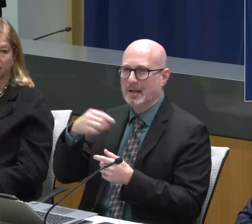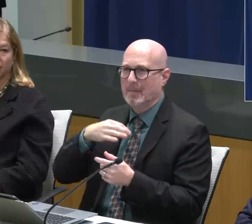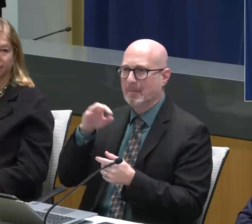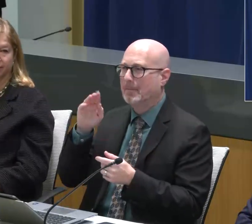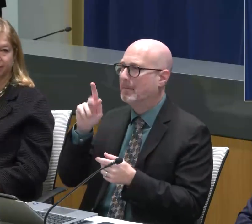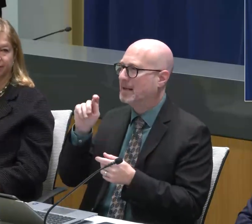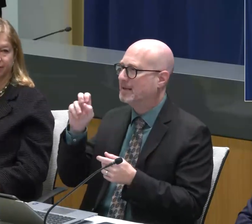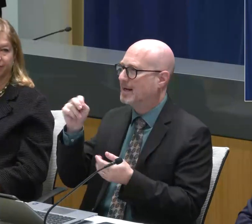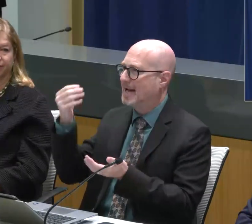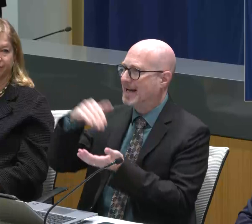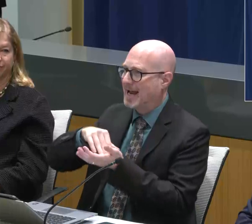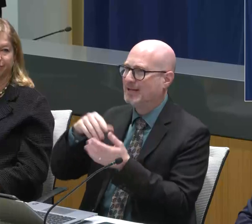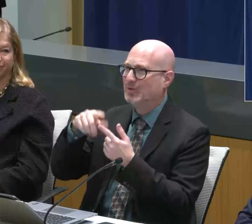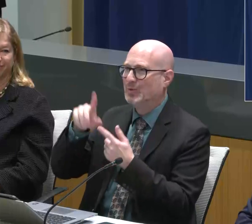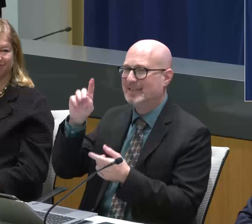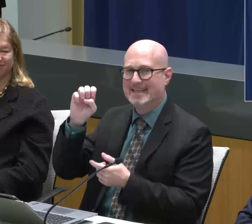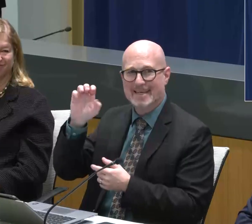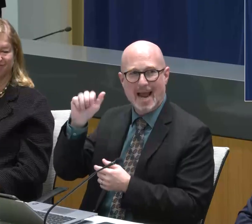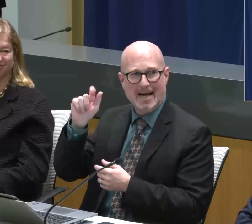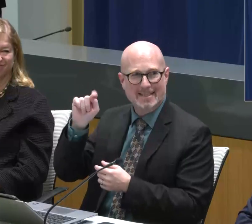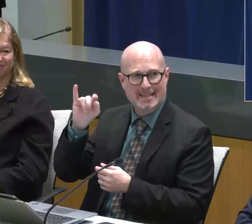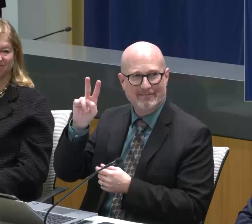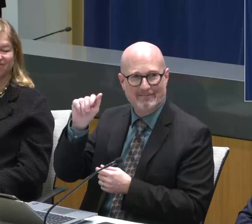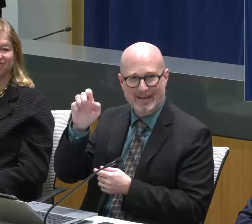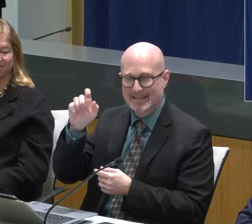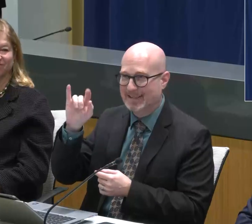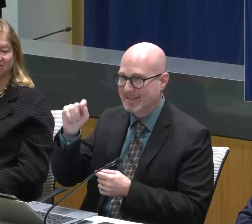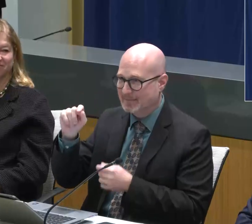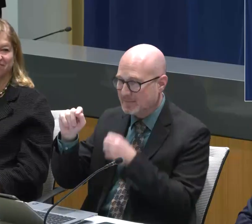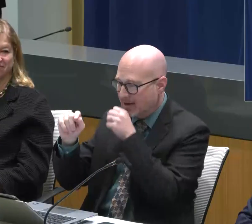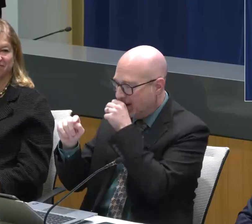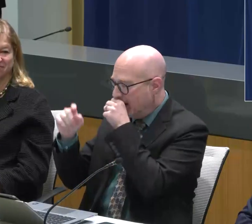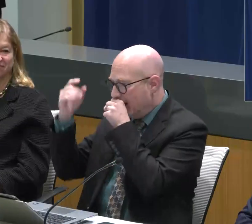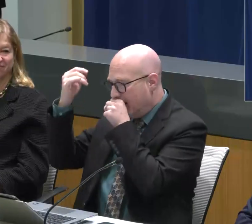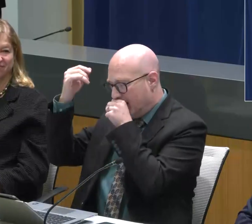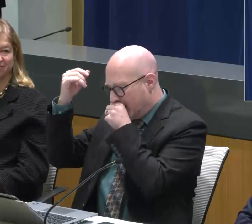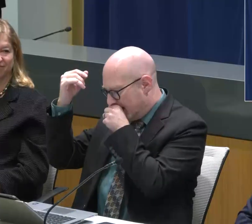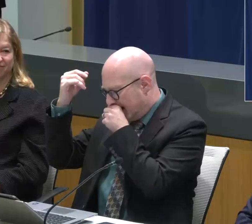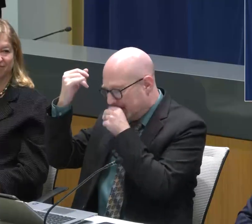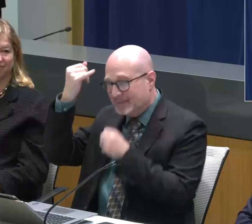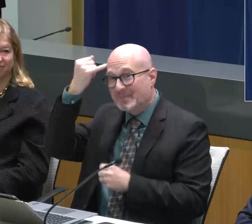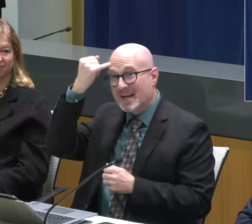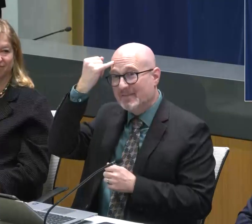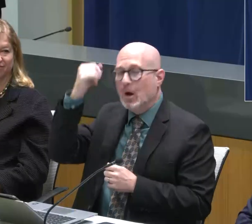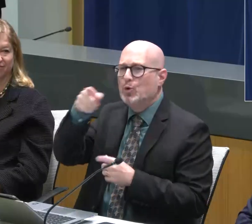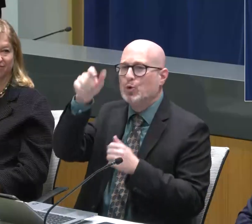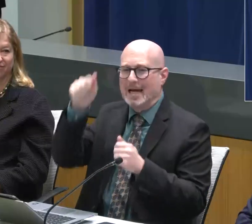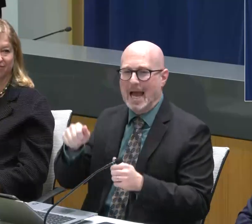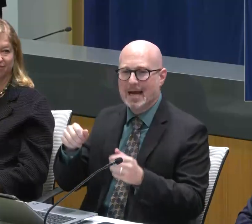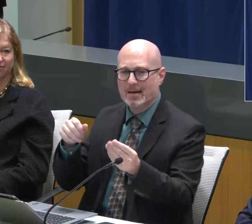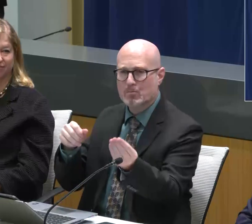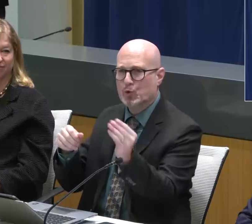you push that right button once again to then deactivate it.